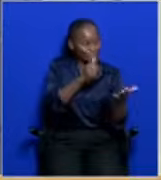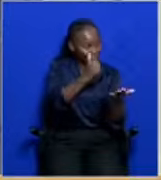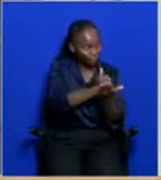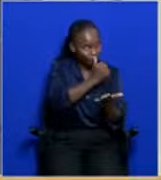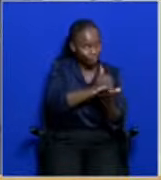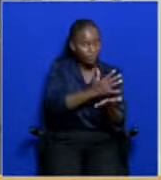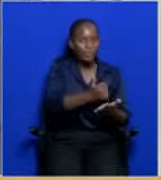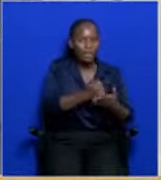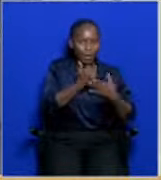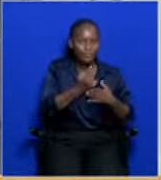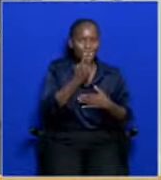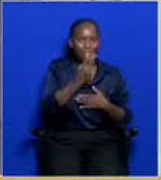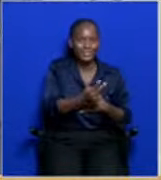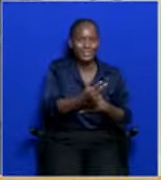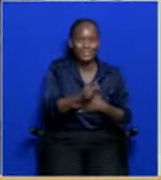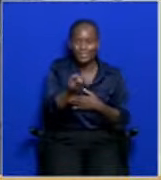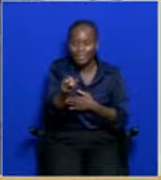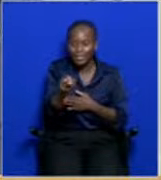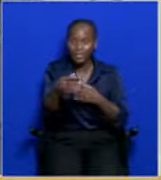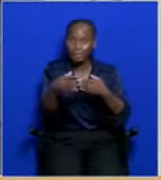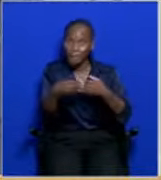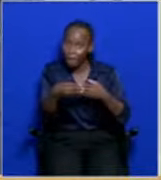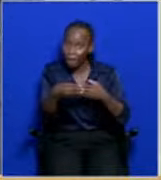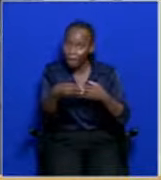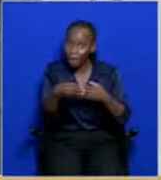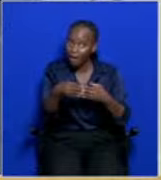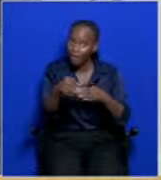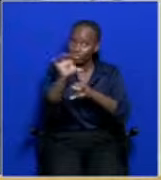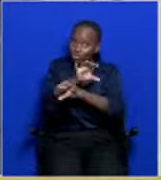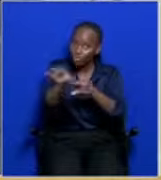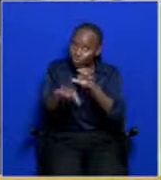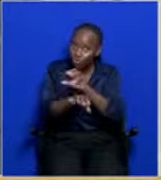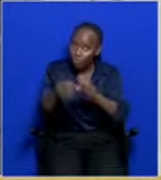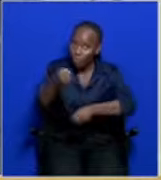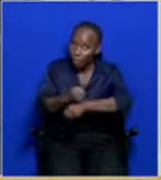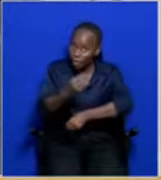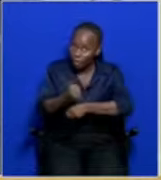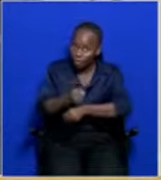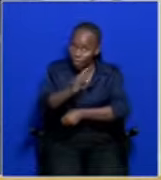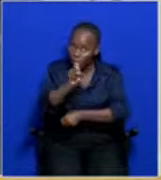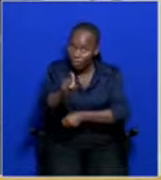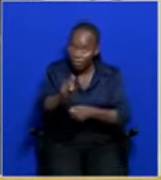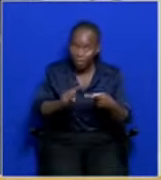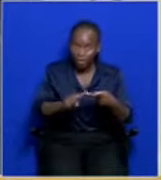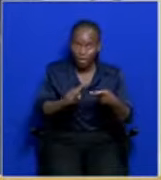the car, the official car on that day? So you'll get